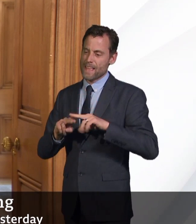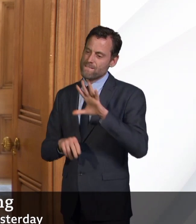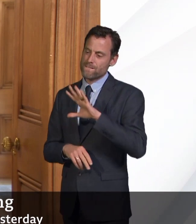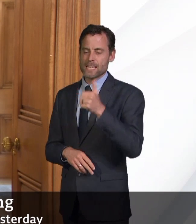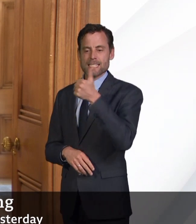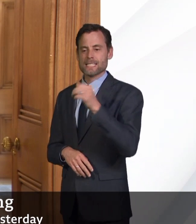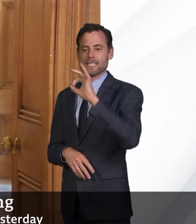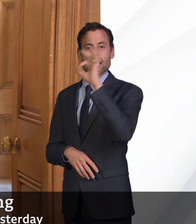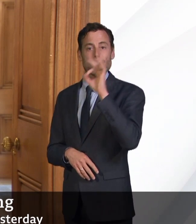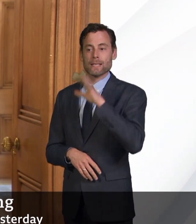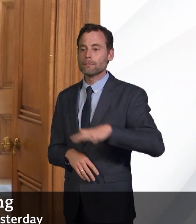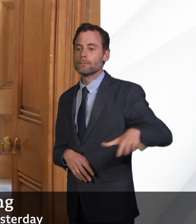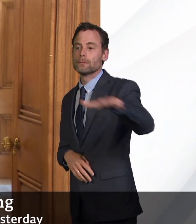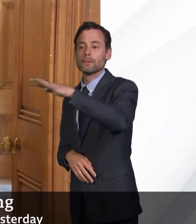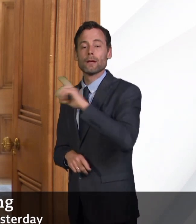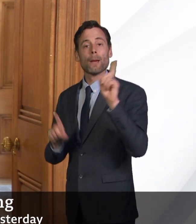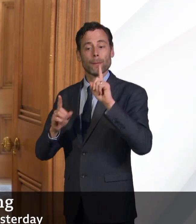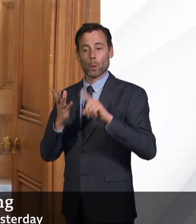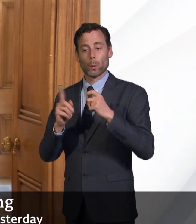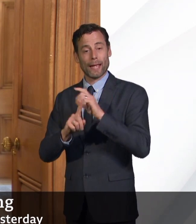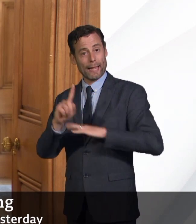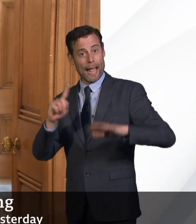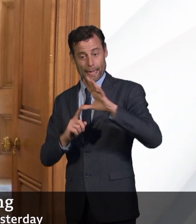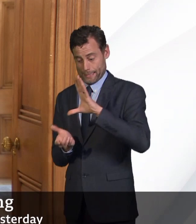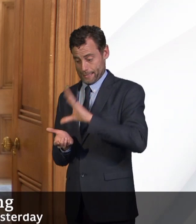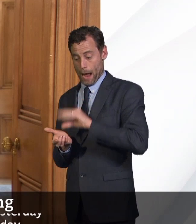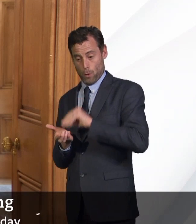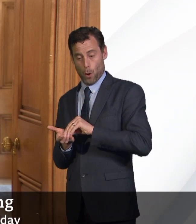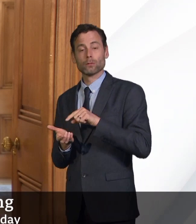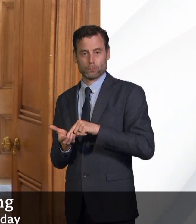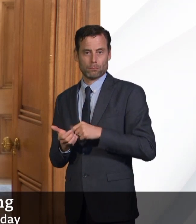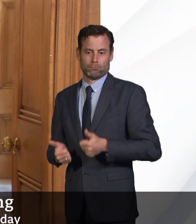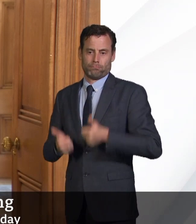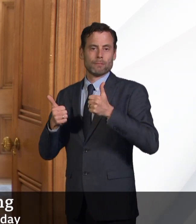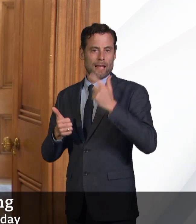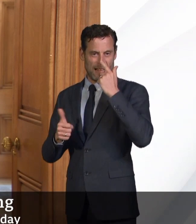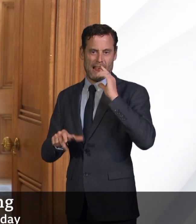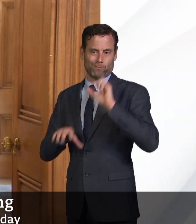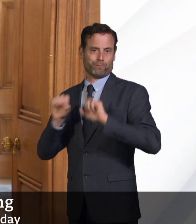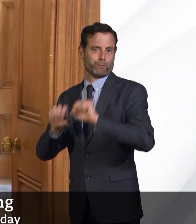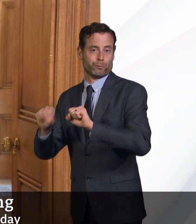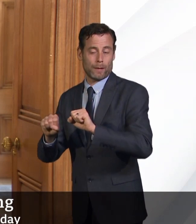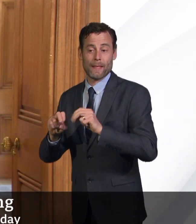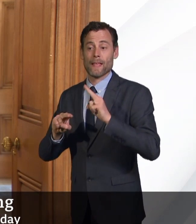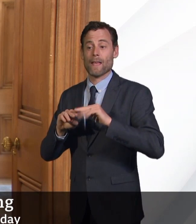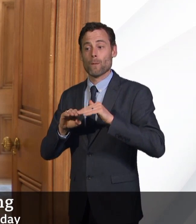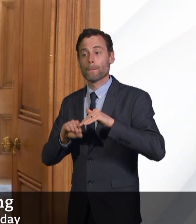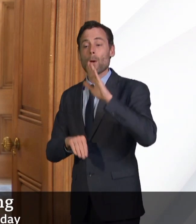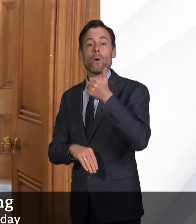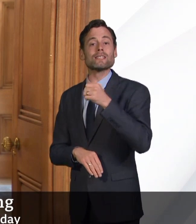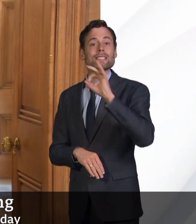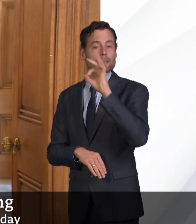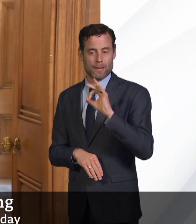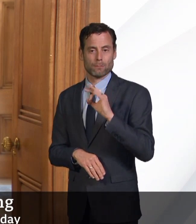would become highly effective, but even at lower rates than that, it would be effective. We do recognise that some elderly people may